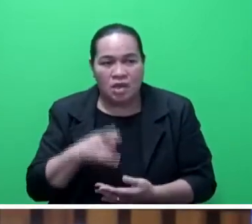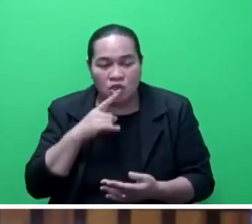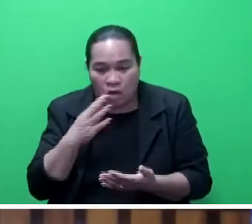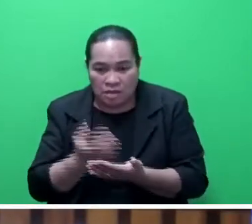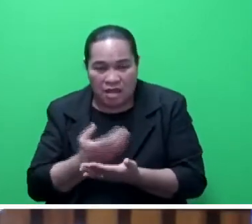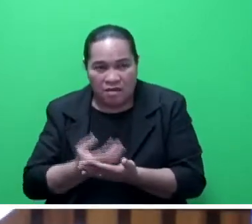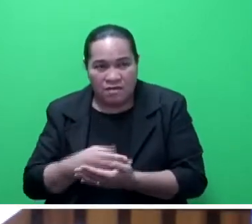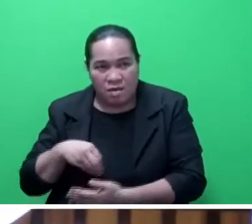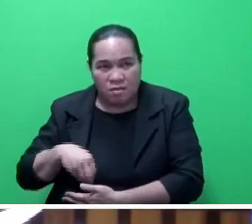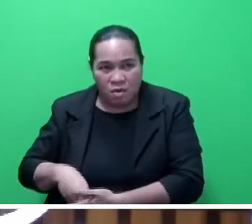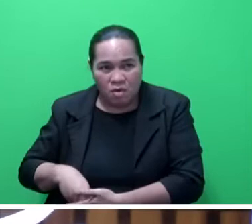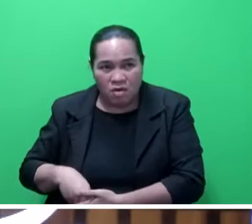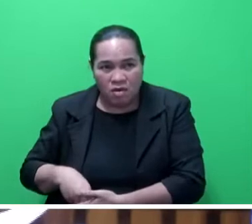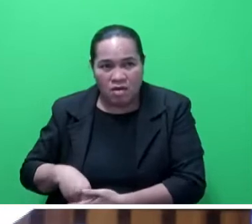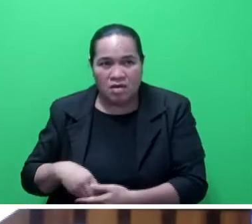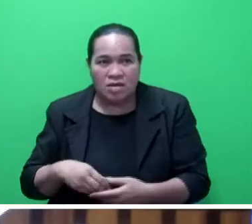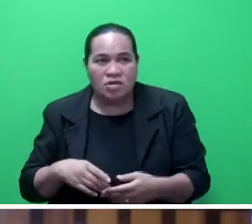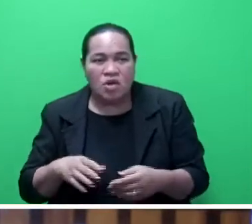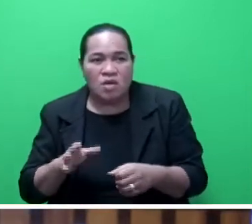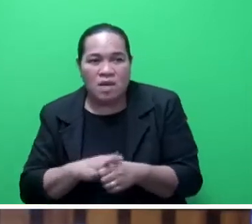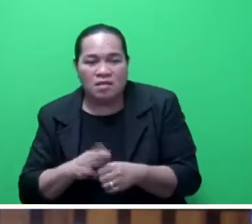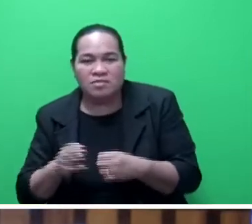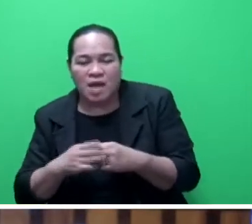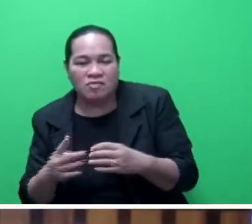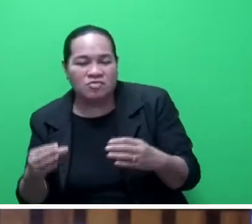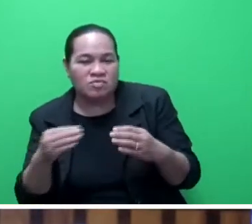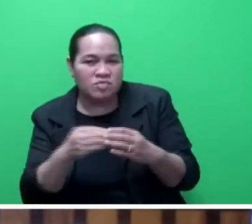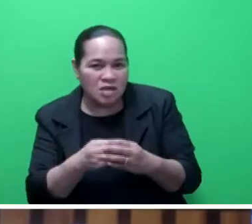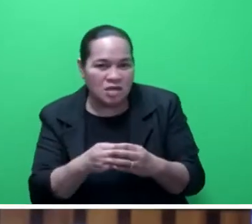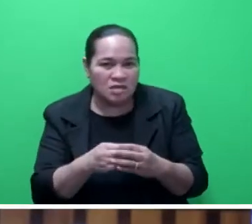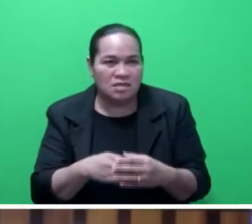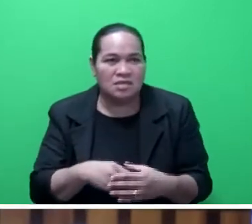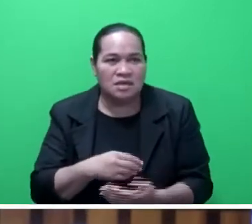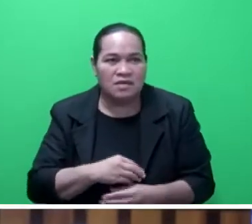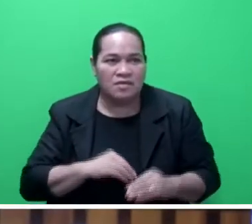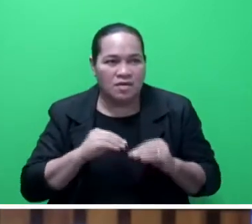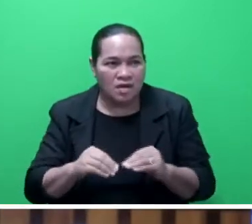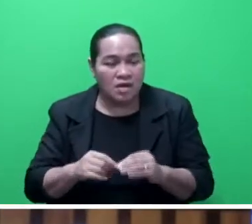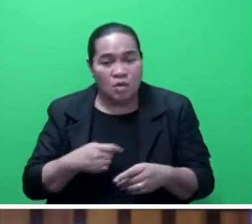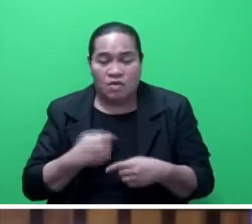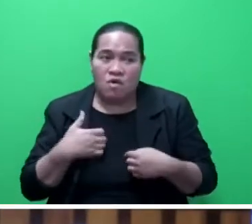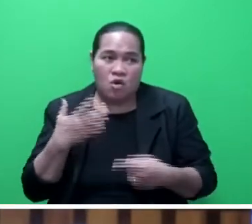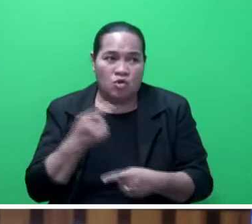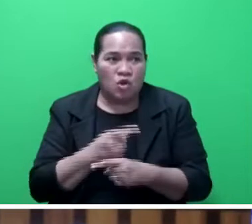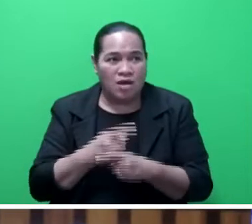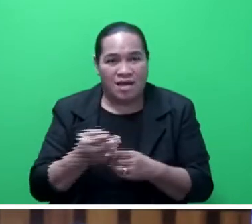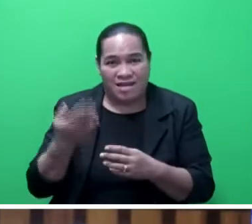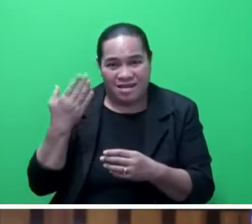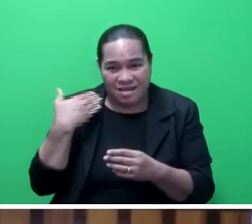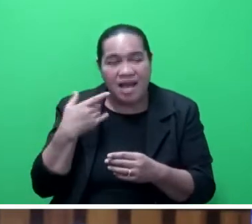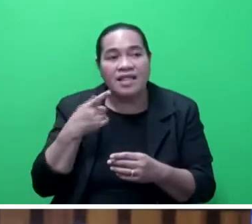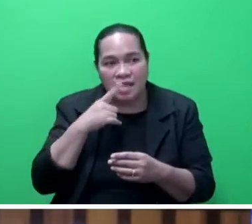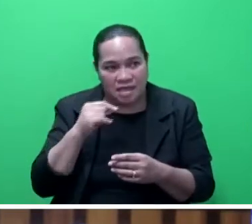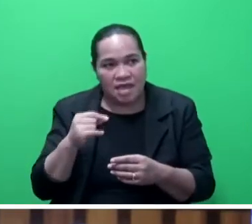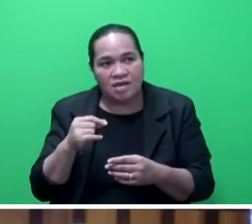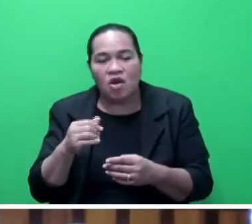pockets, the growers will be able to make timely repayments to banks and make investments on their farms. And of course, we talked about this the other day, they can also get into